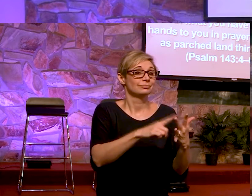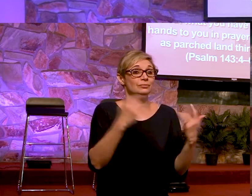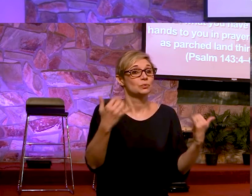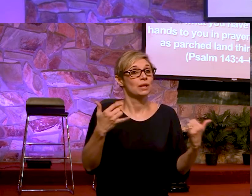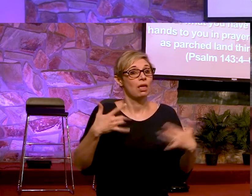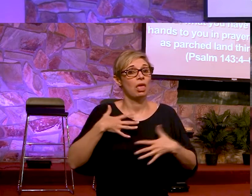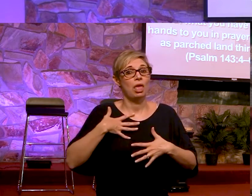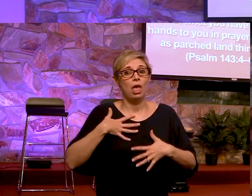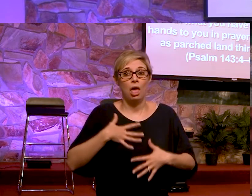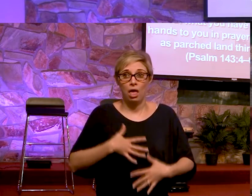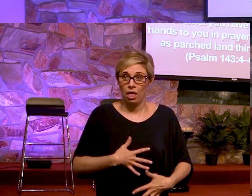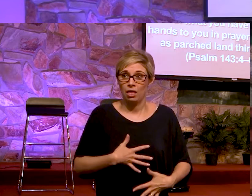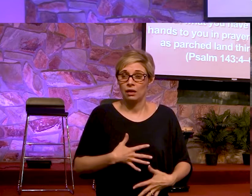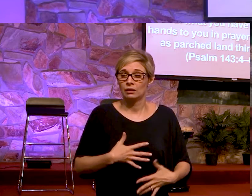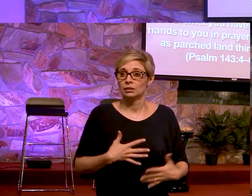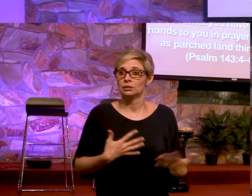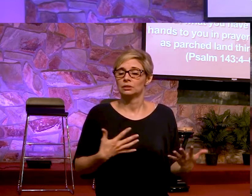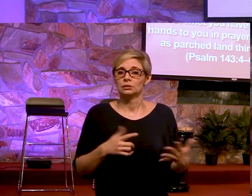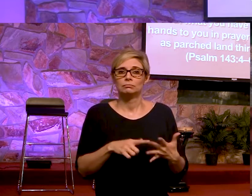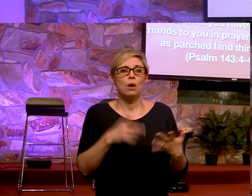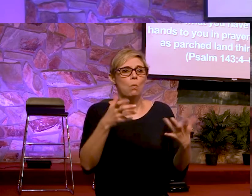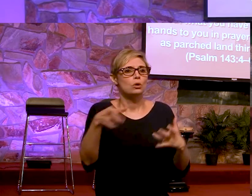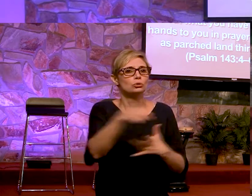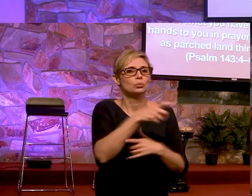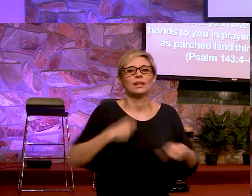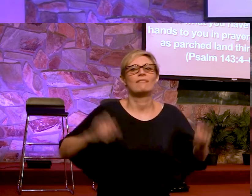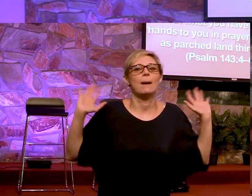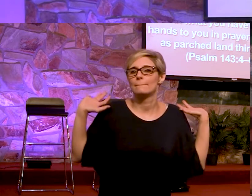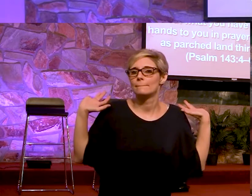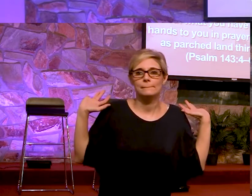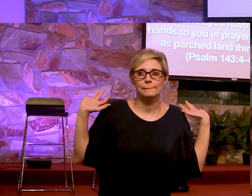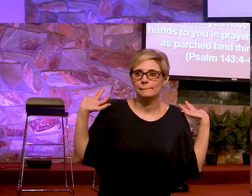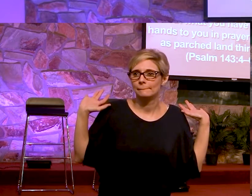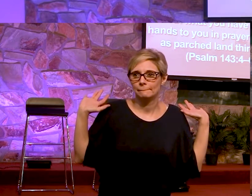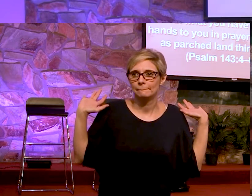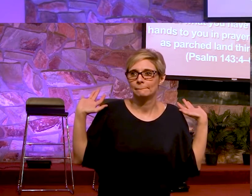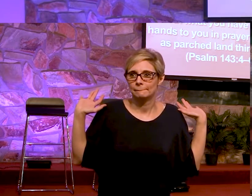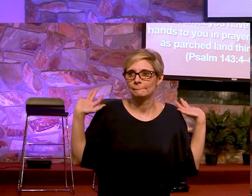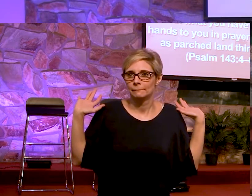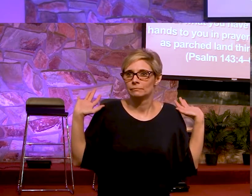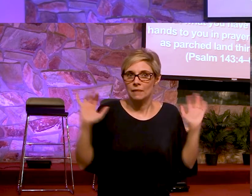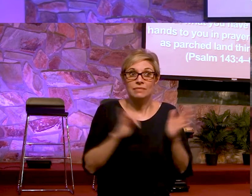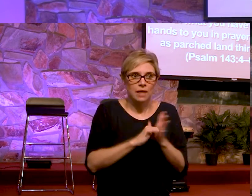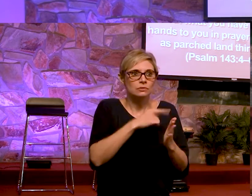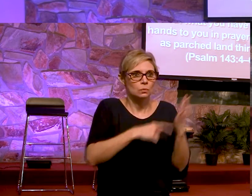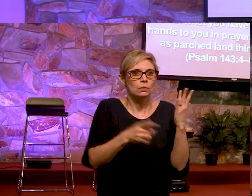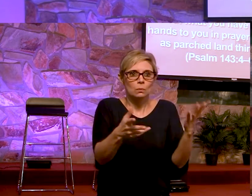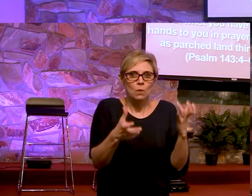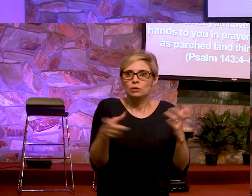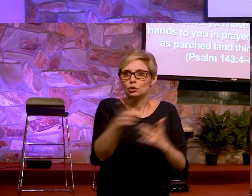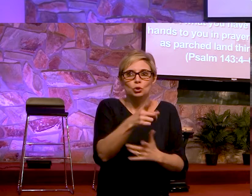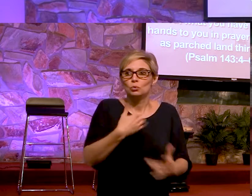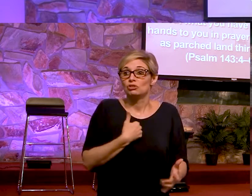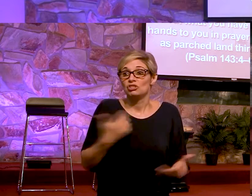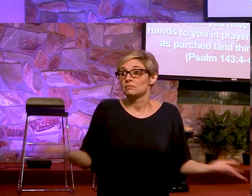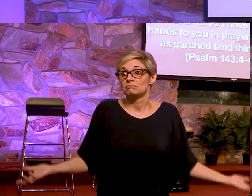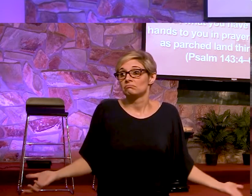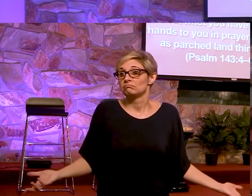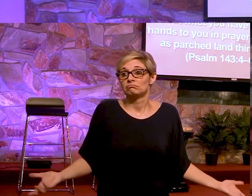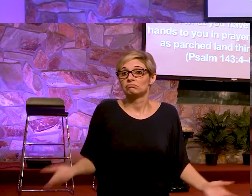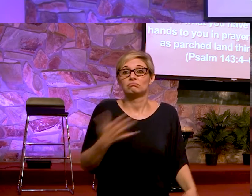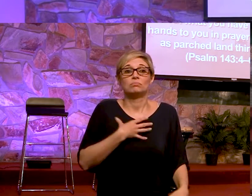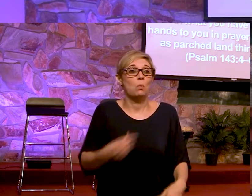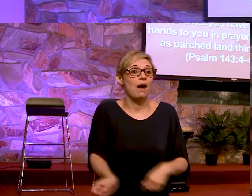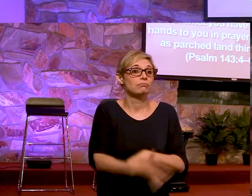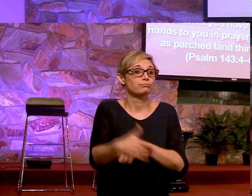discouragement because he wants you to give up. He wants you to throw in the towel. He